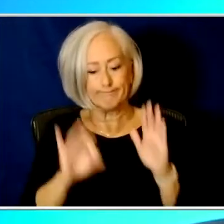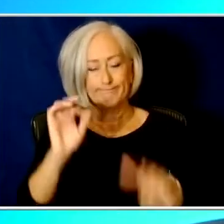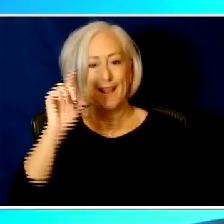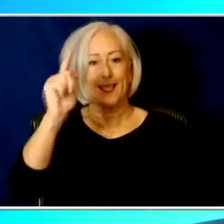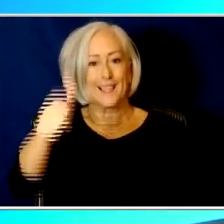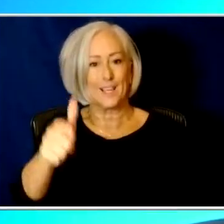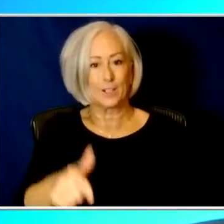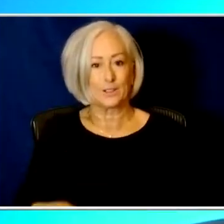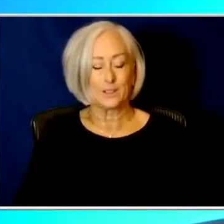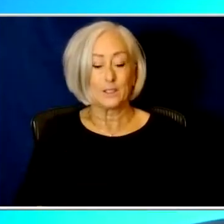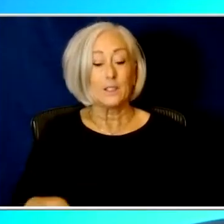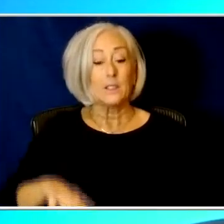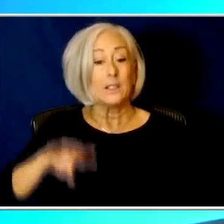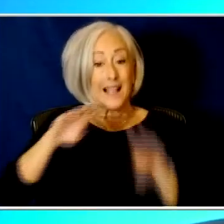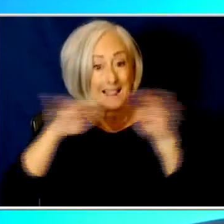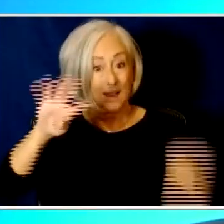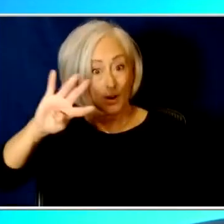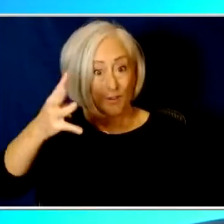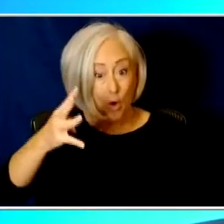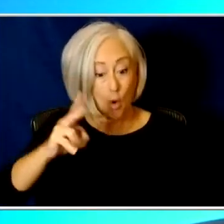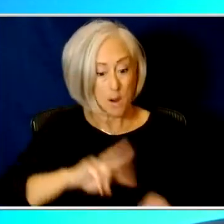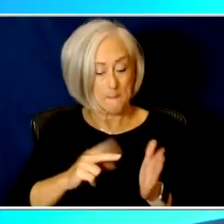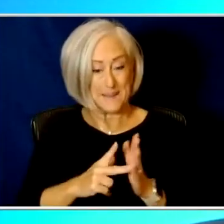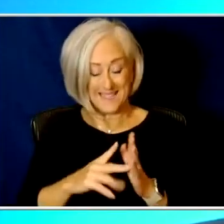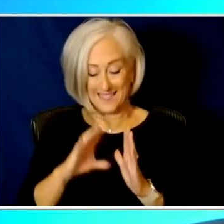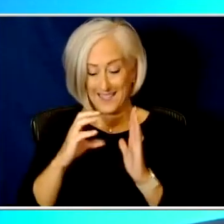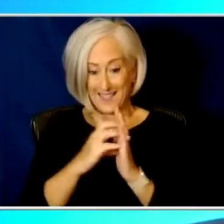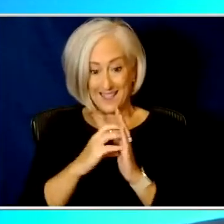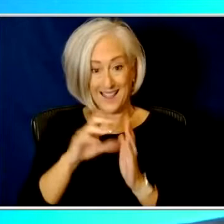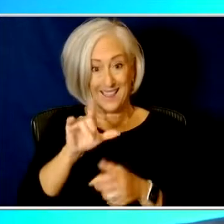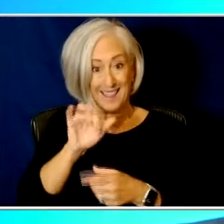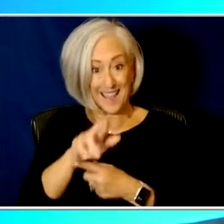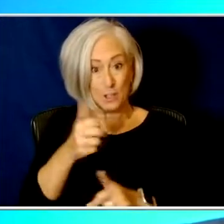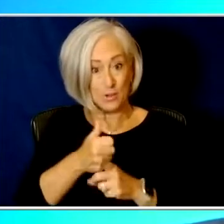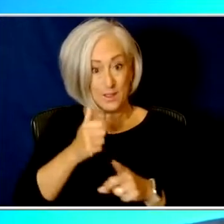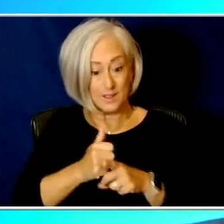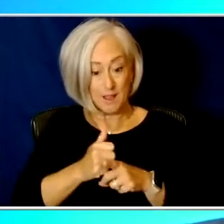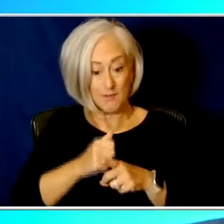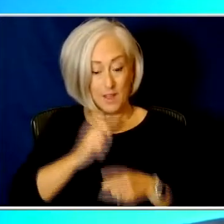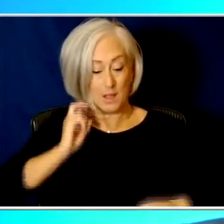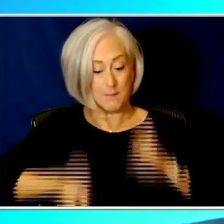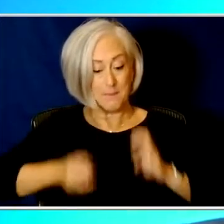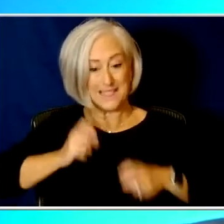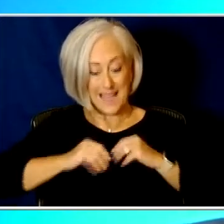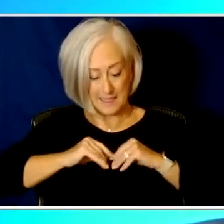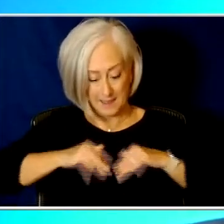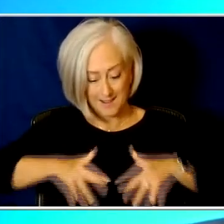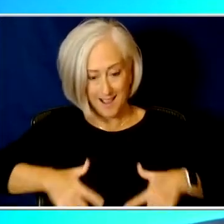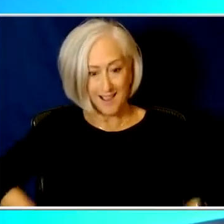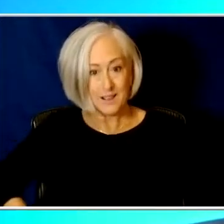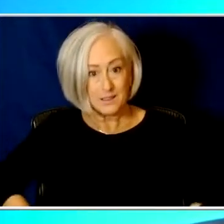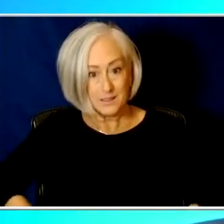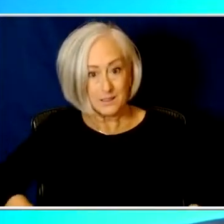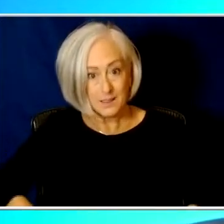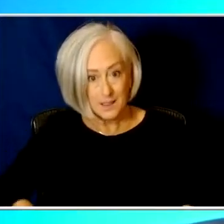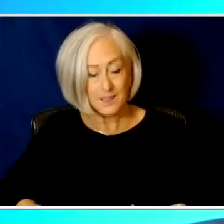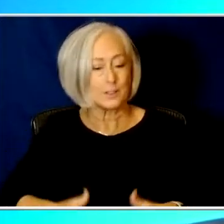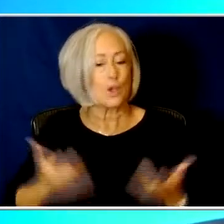metastasized, you're limited in your treatment options, and your overall survival for those patients with metastatic disease is very low. So